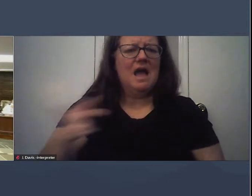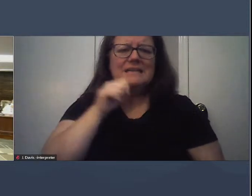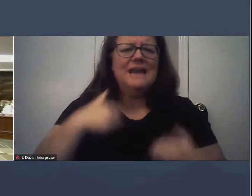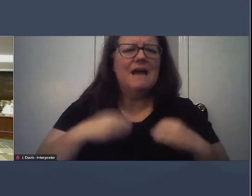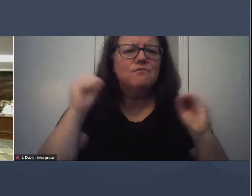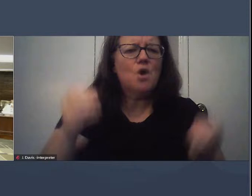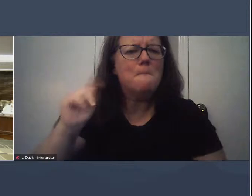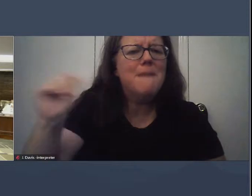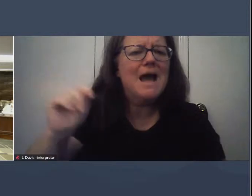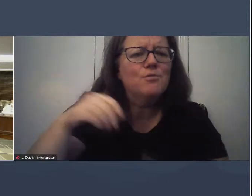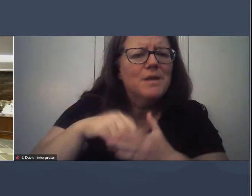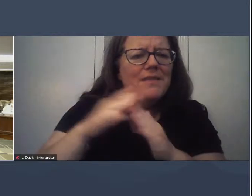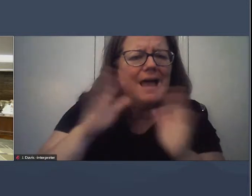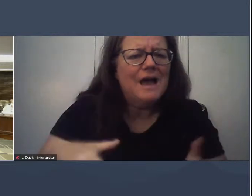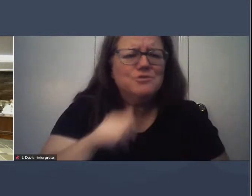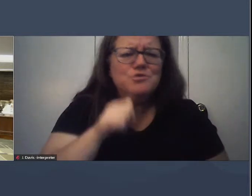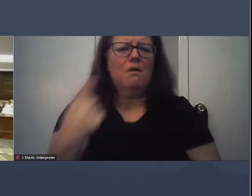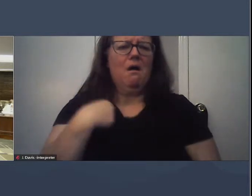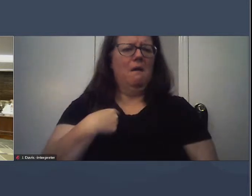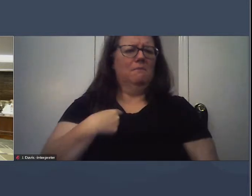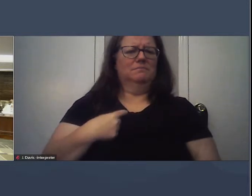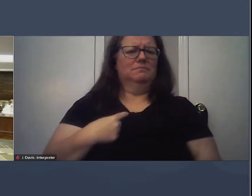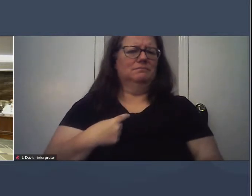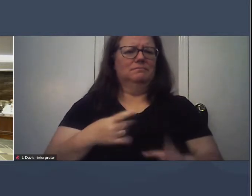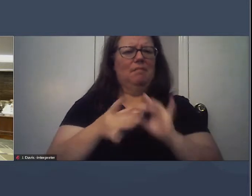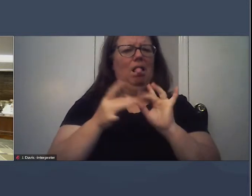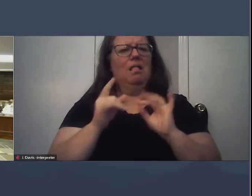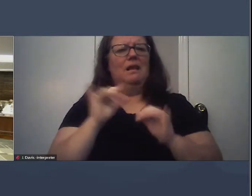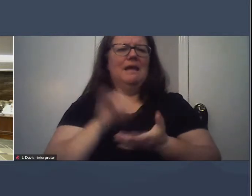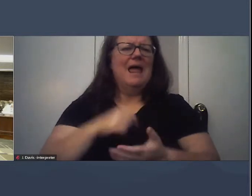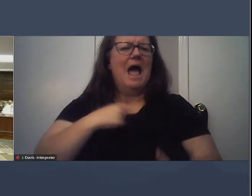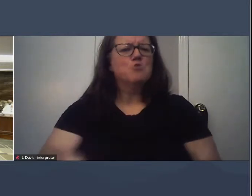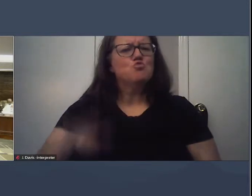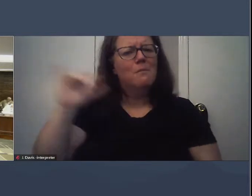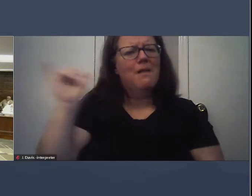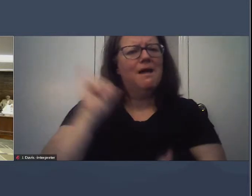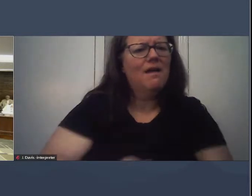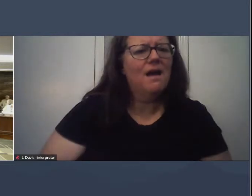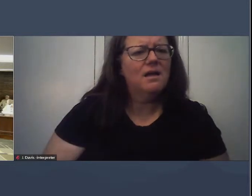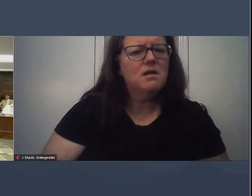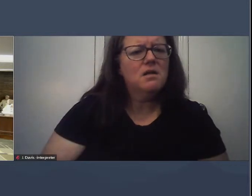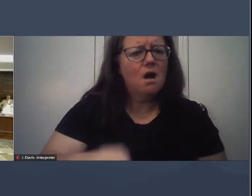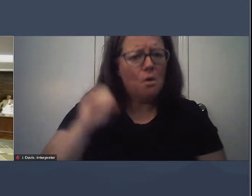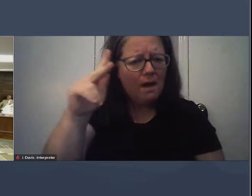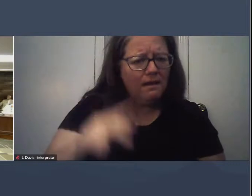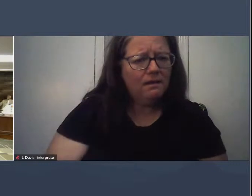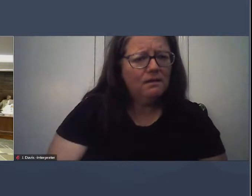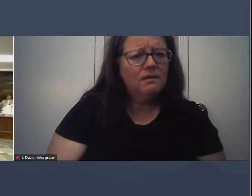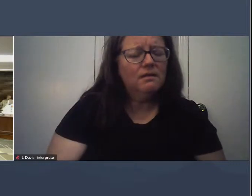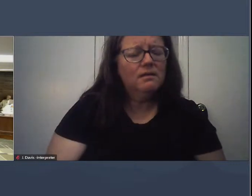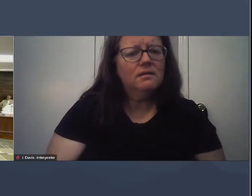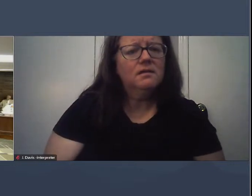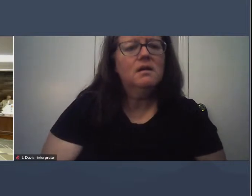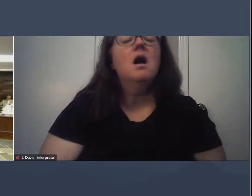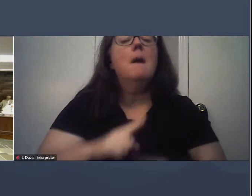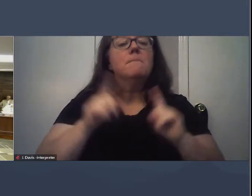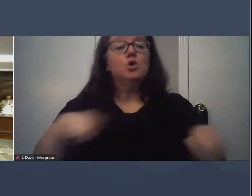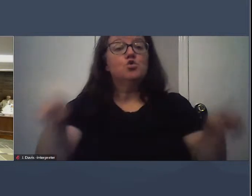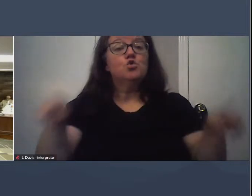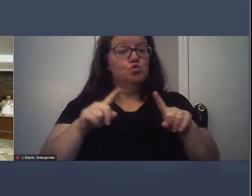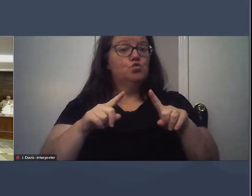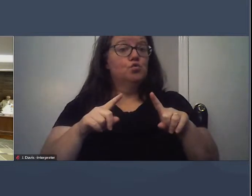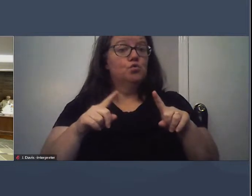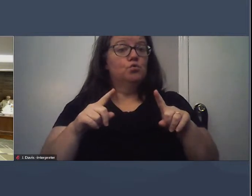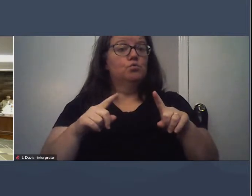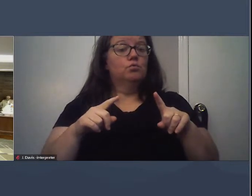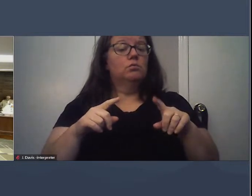bathroom. So don't come there with me. I grew up like that, okay? But you got people